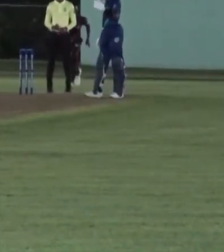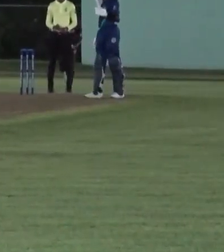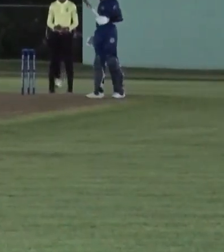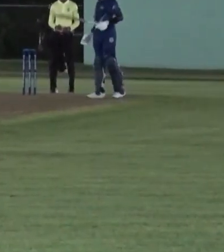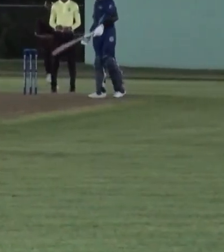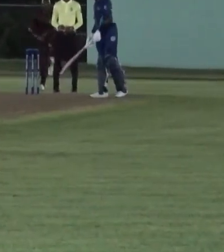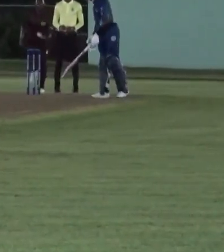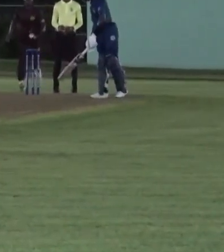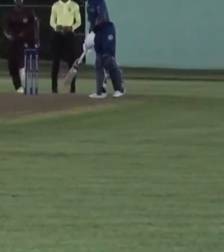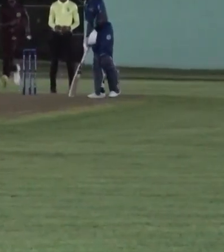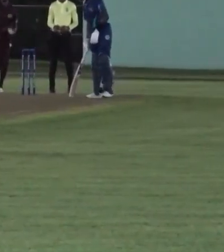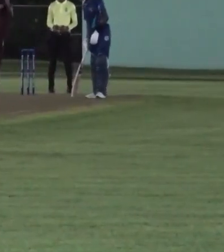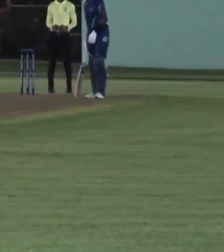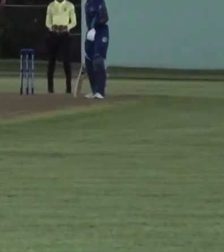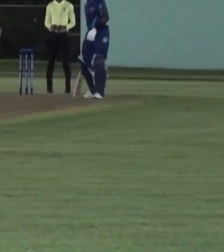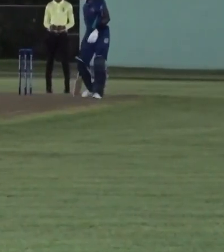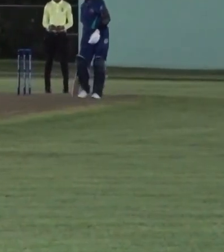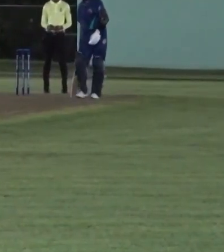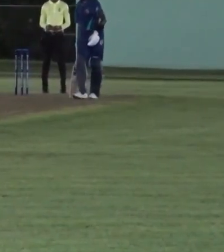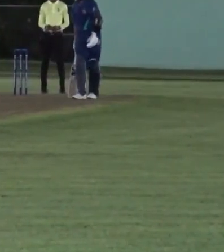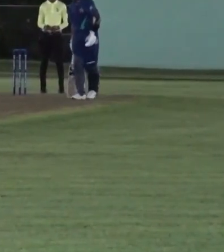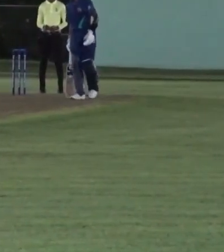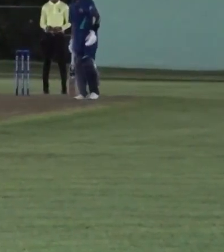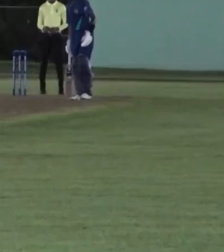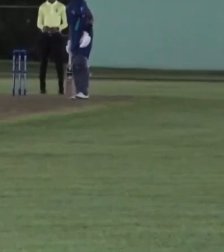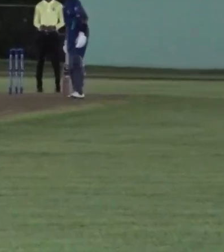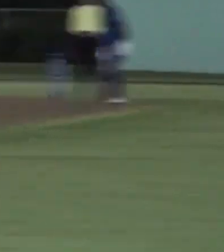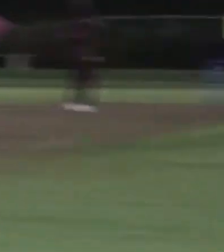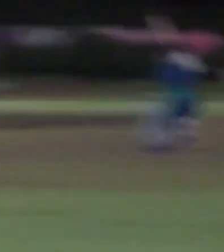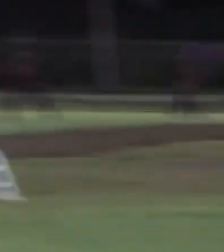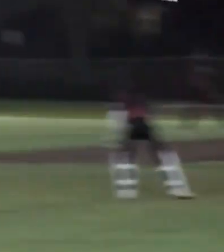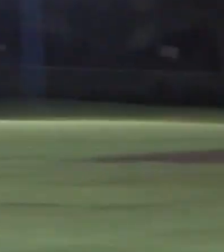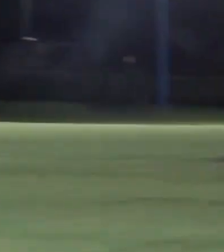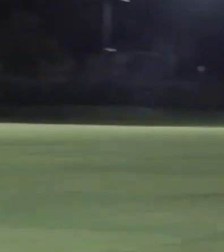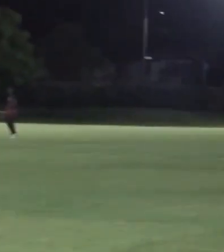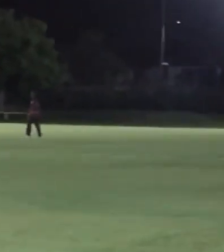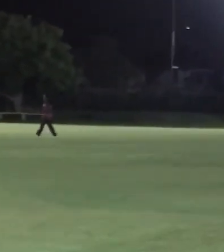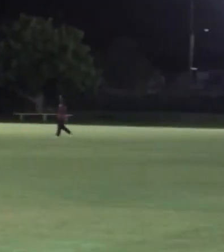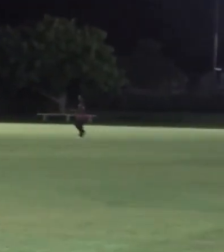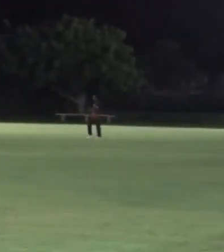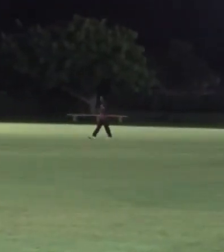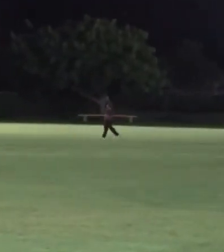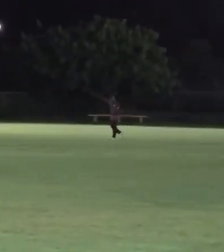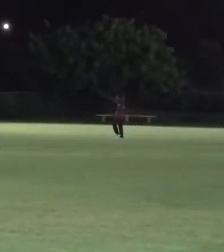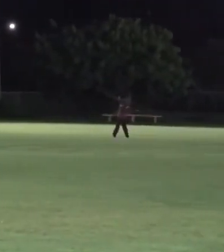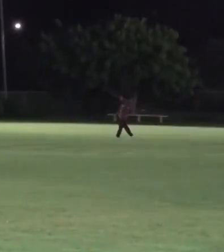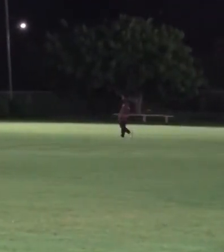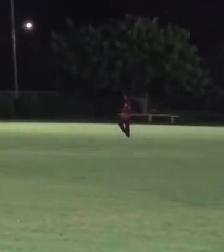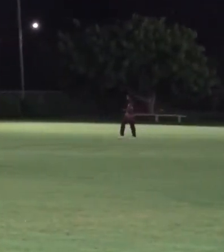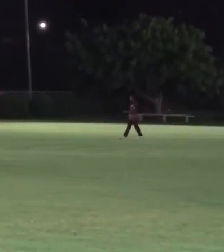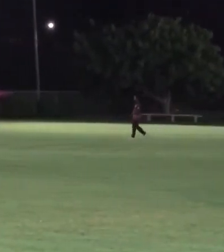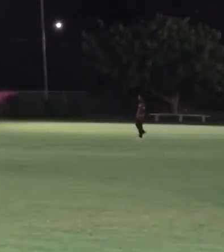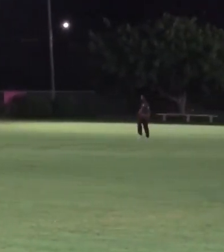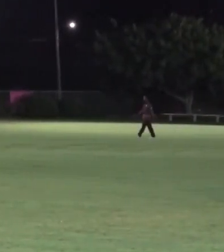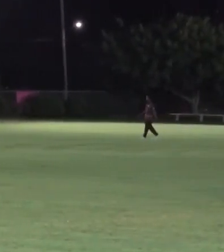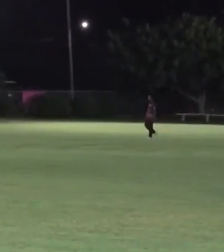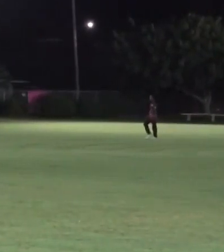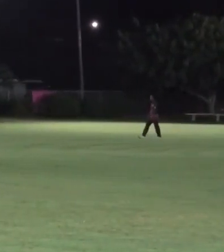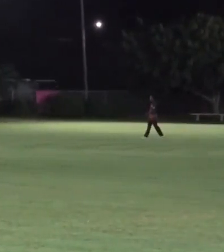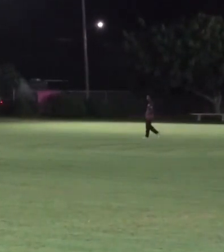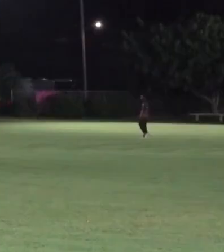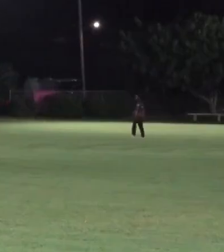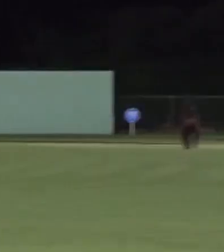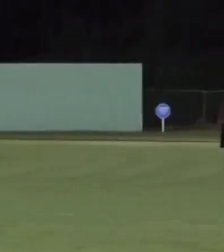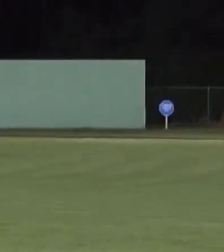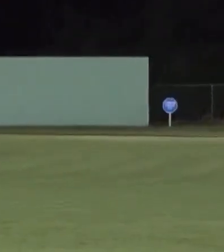Lucie batting first against St. Peter. Shamario De Pisa and Achilles Brown opening the batting. 14 runs between these two. That's 4